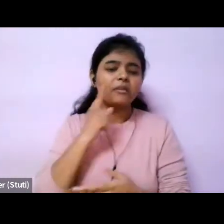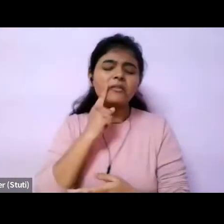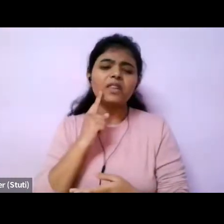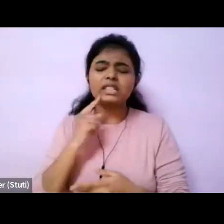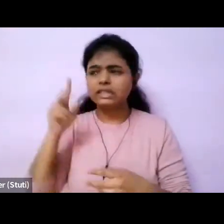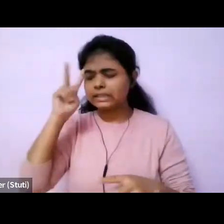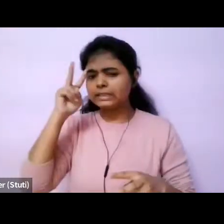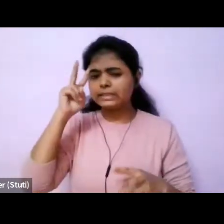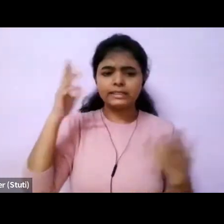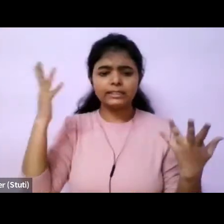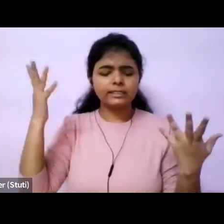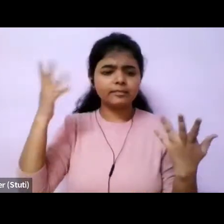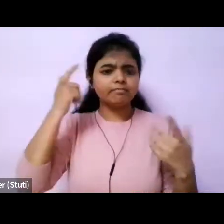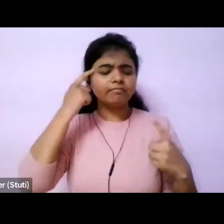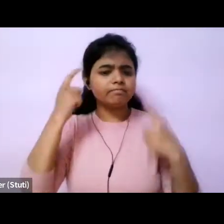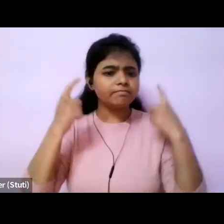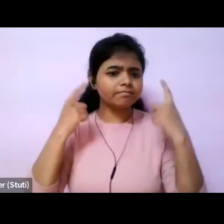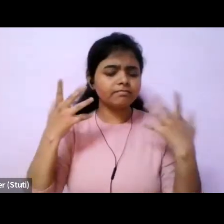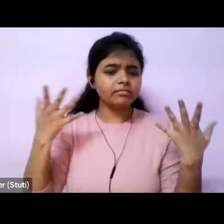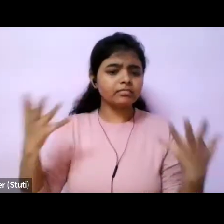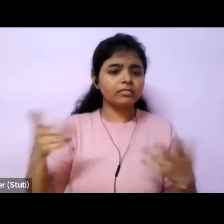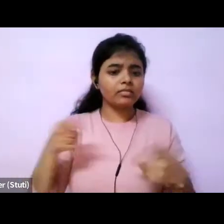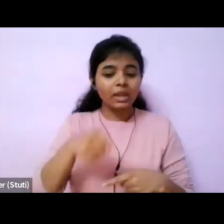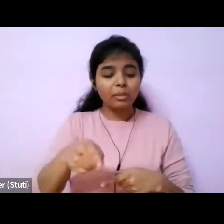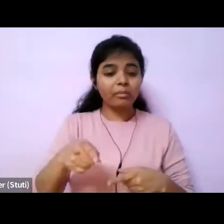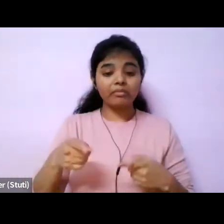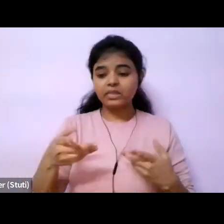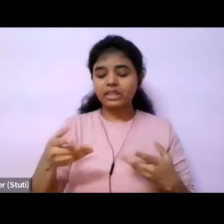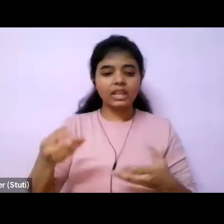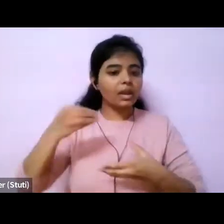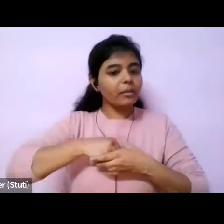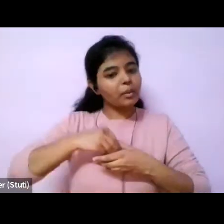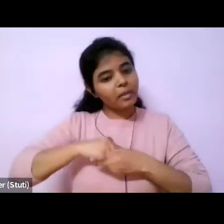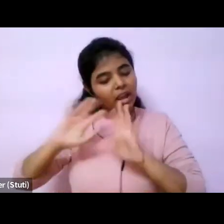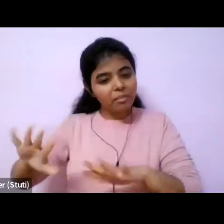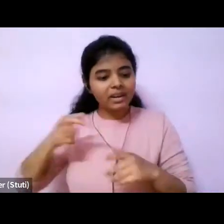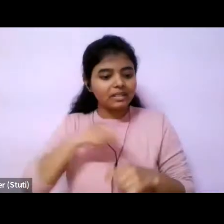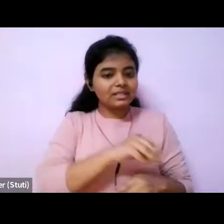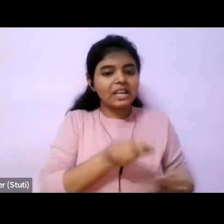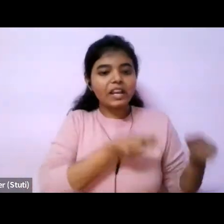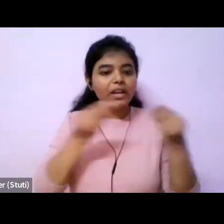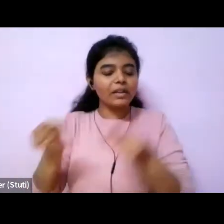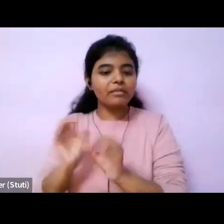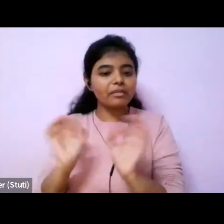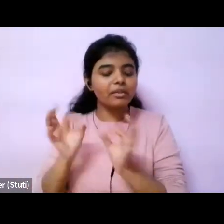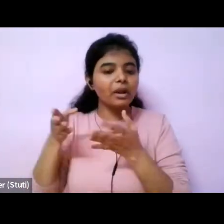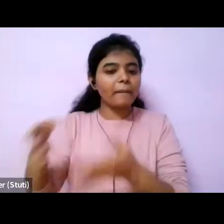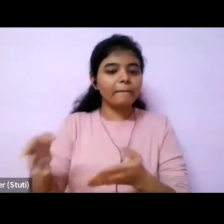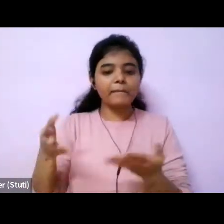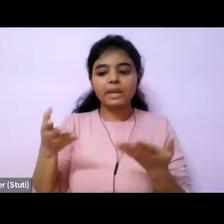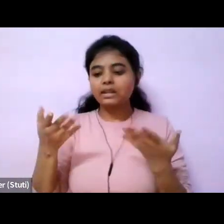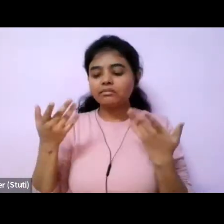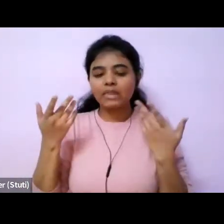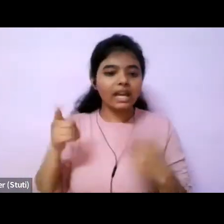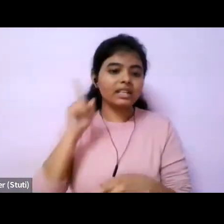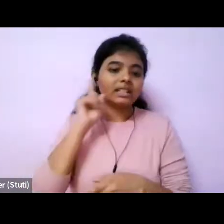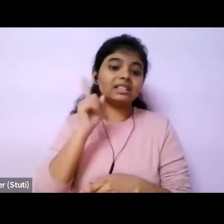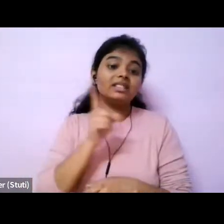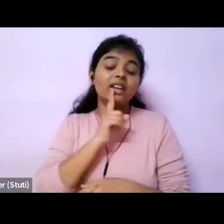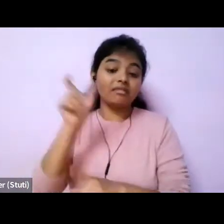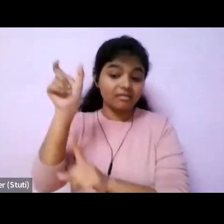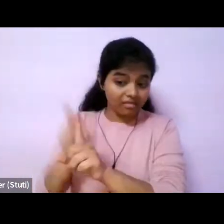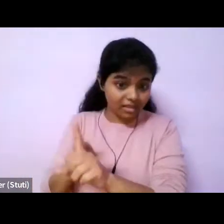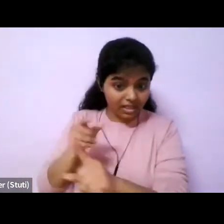The operation of ableism here is inherently confounding. Its reductive logic engenders deaf identity as